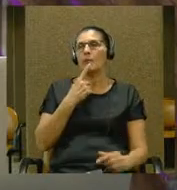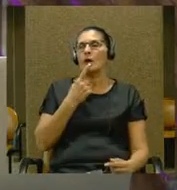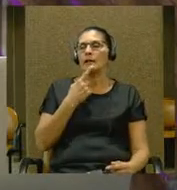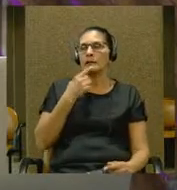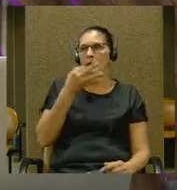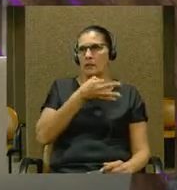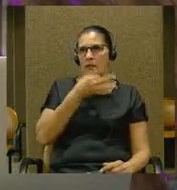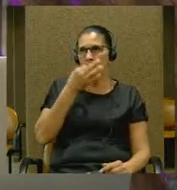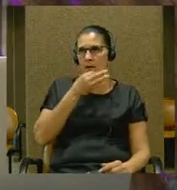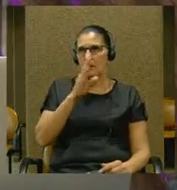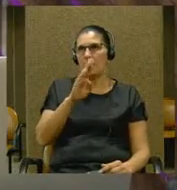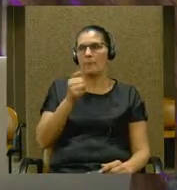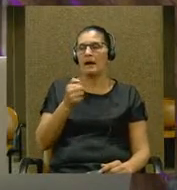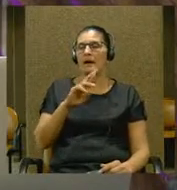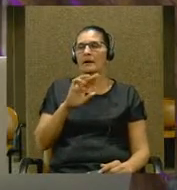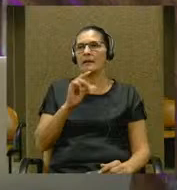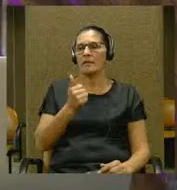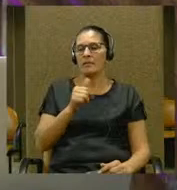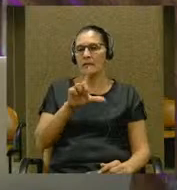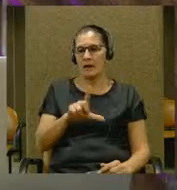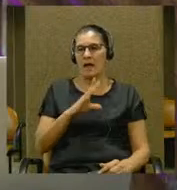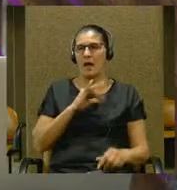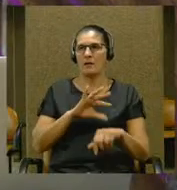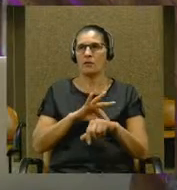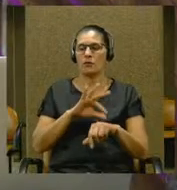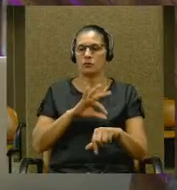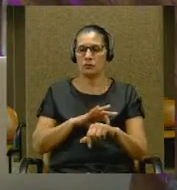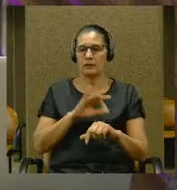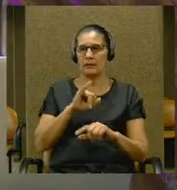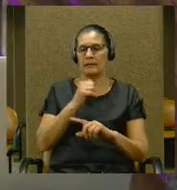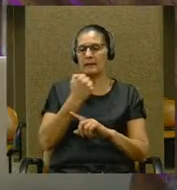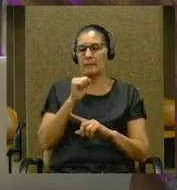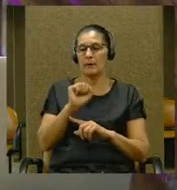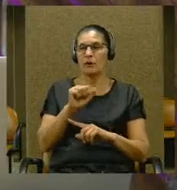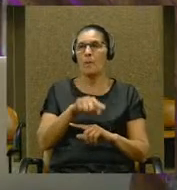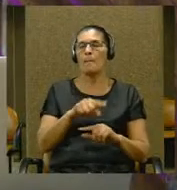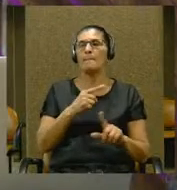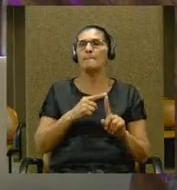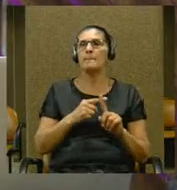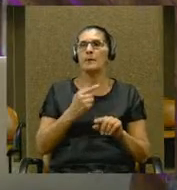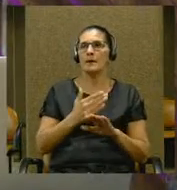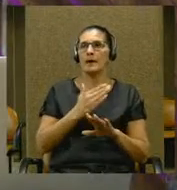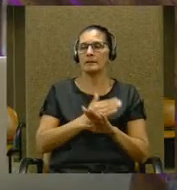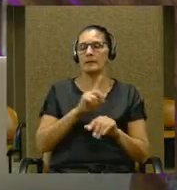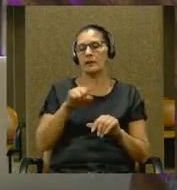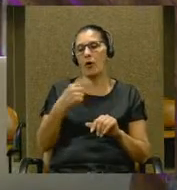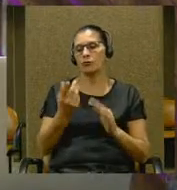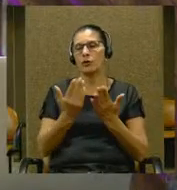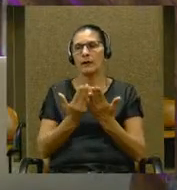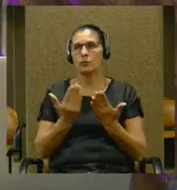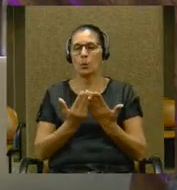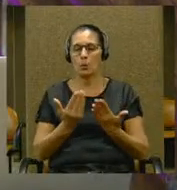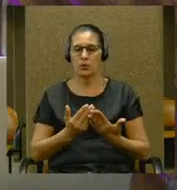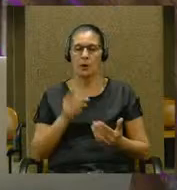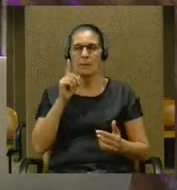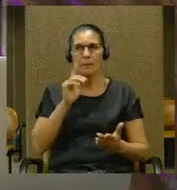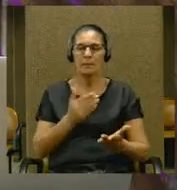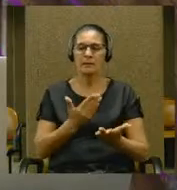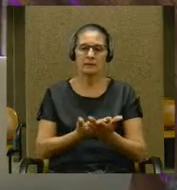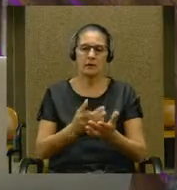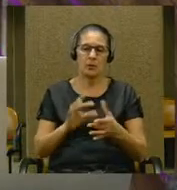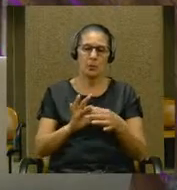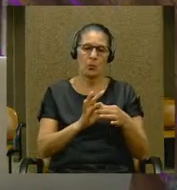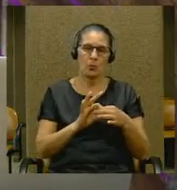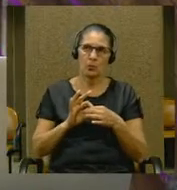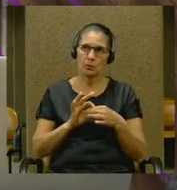drug policy. Pardal holds a PhD in criminology from the University of Ghent, Belgium, a Master of